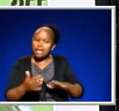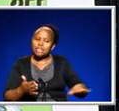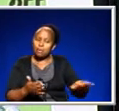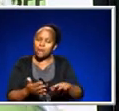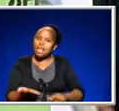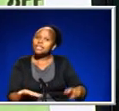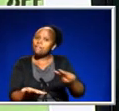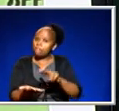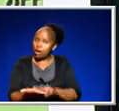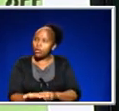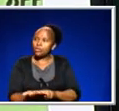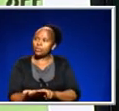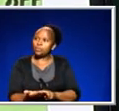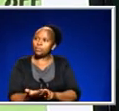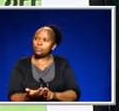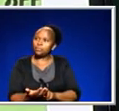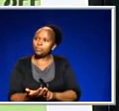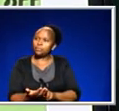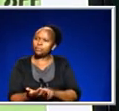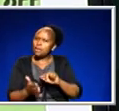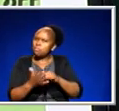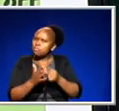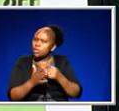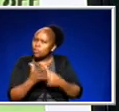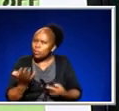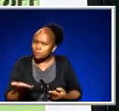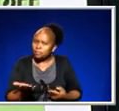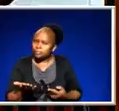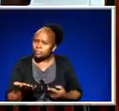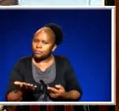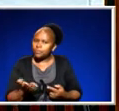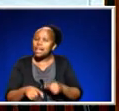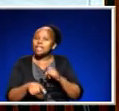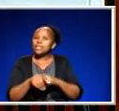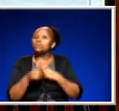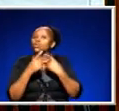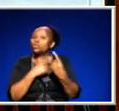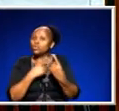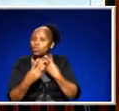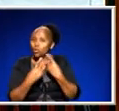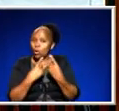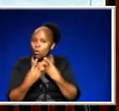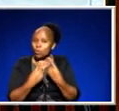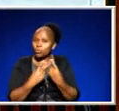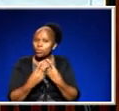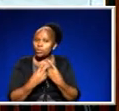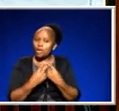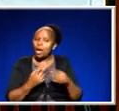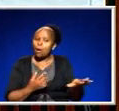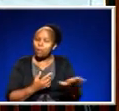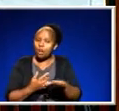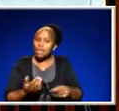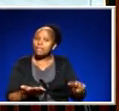place value. What does that mean? When we talk about place